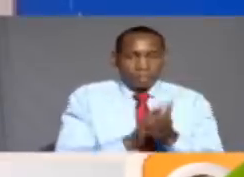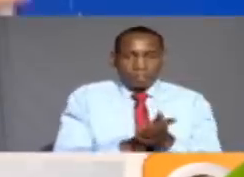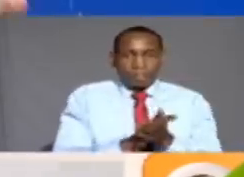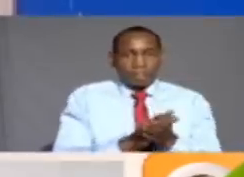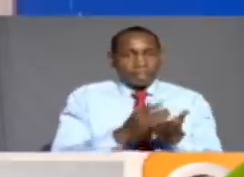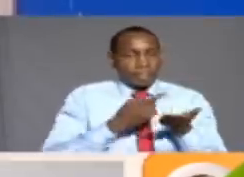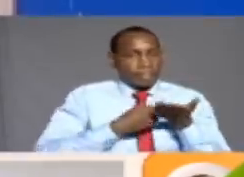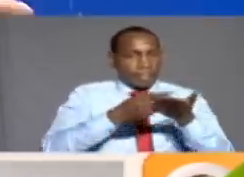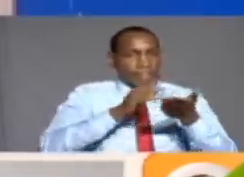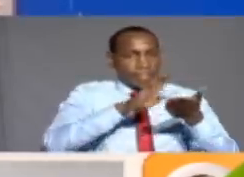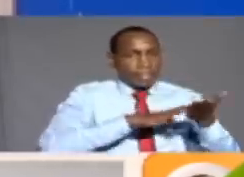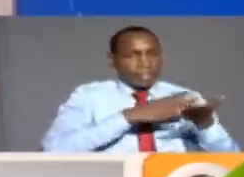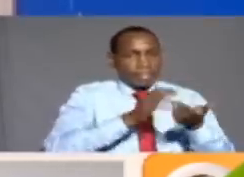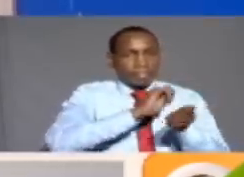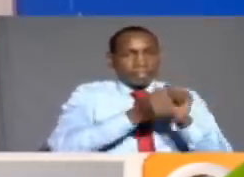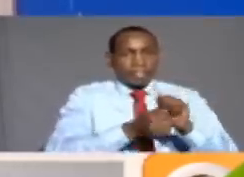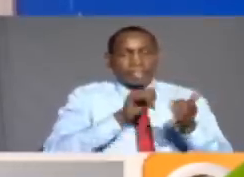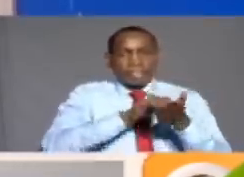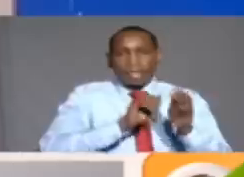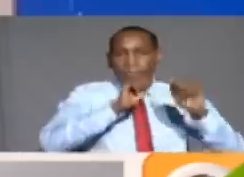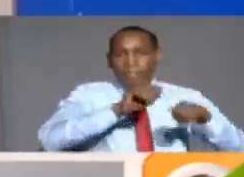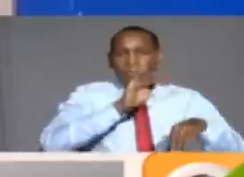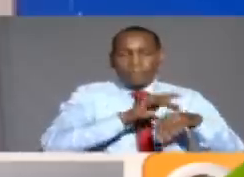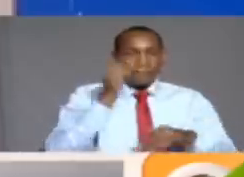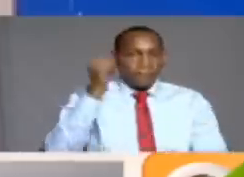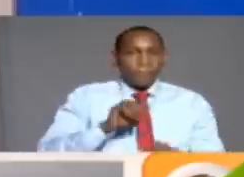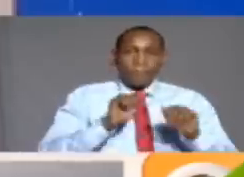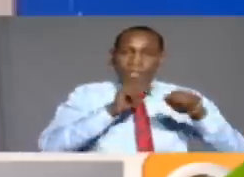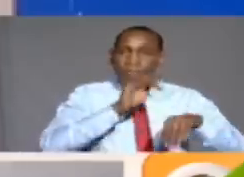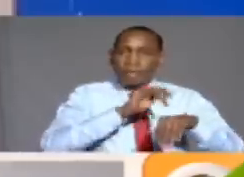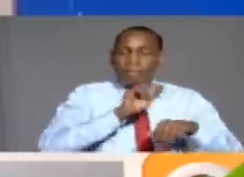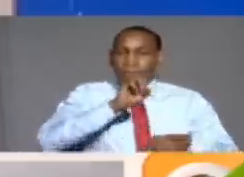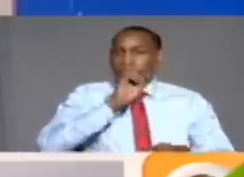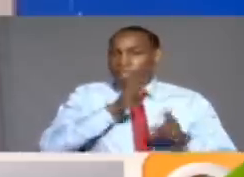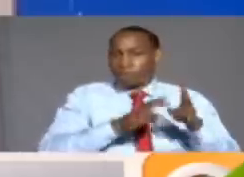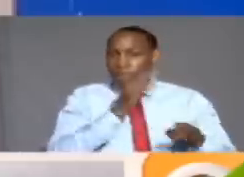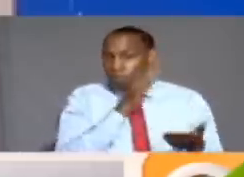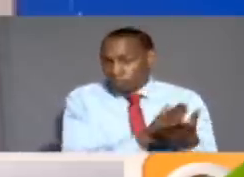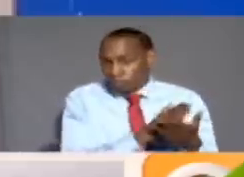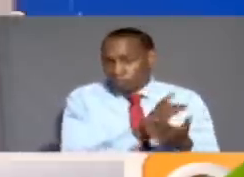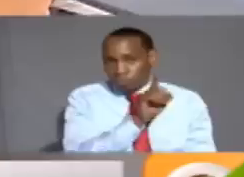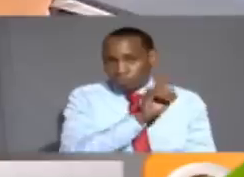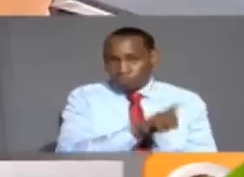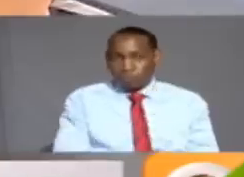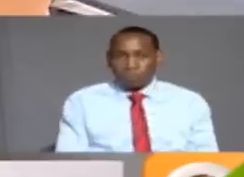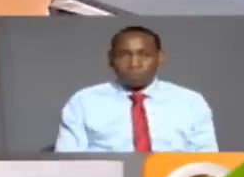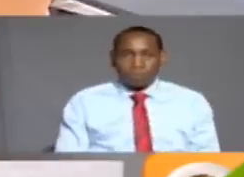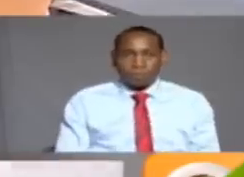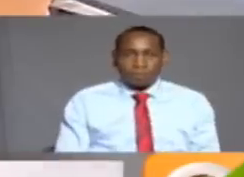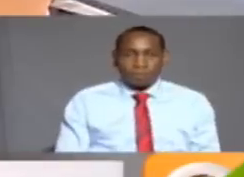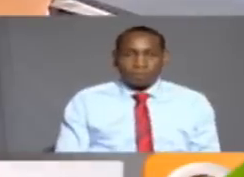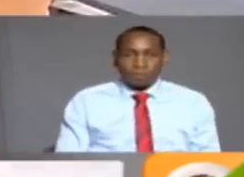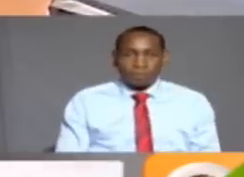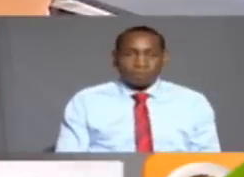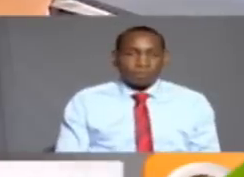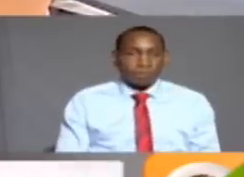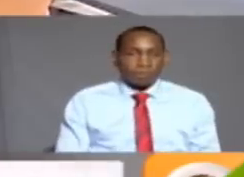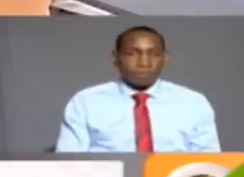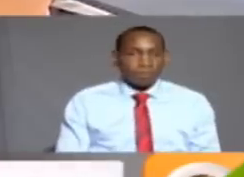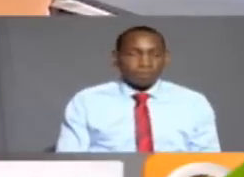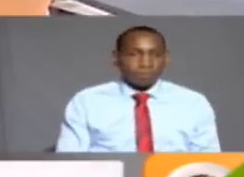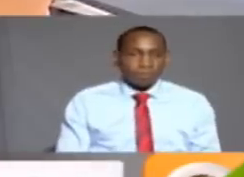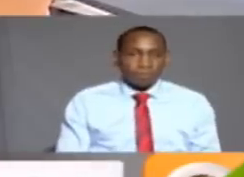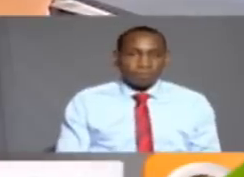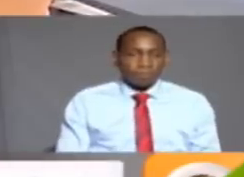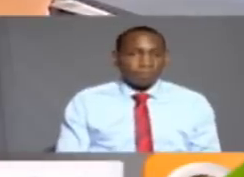or structural changes that could affect the politics. But you see, that also affects 2022. But you see, that is not the fight. That is not the fight. The people. Sorry, let me